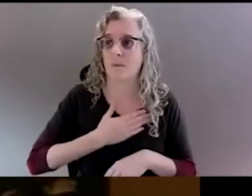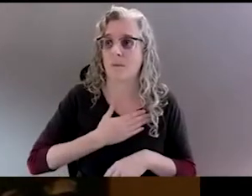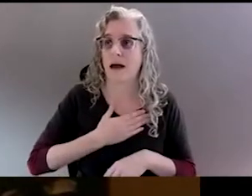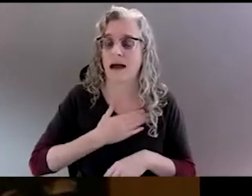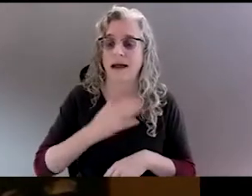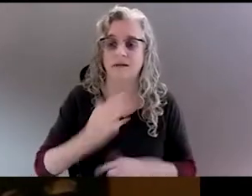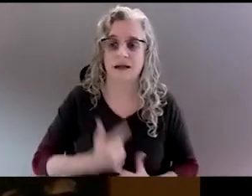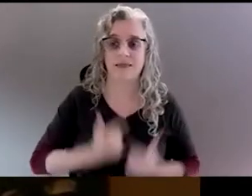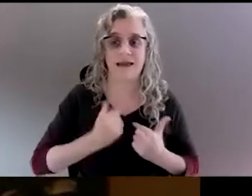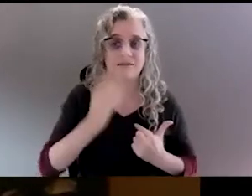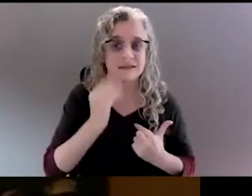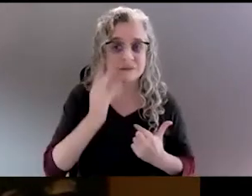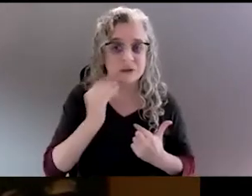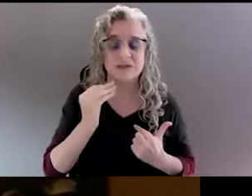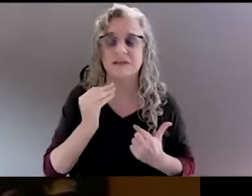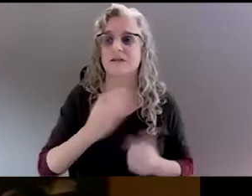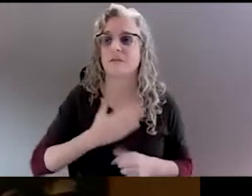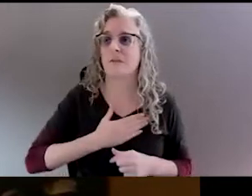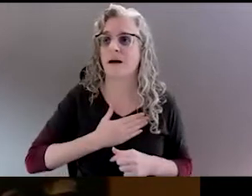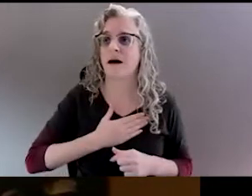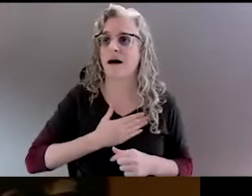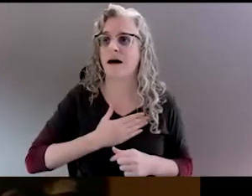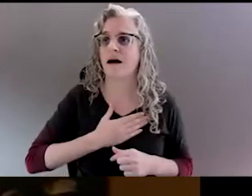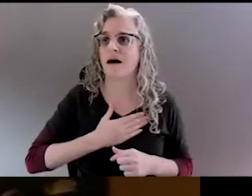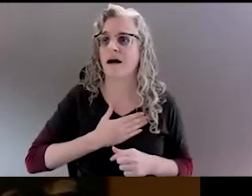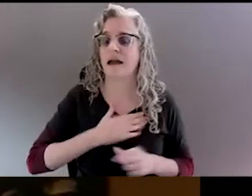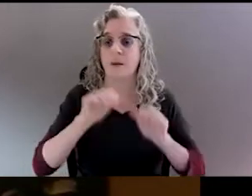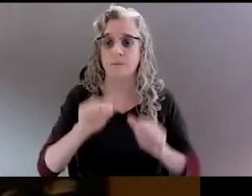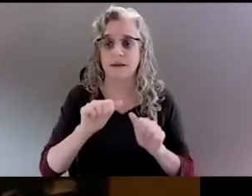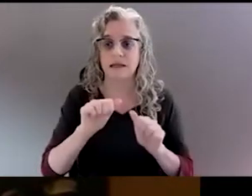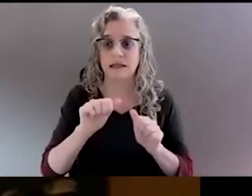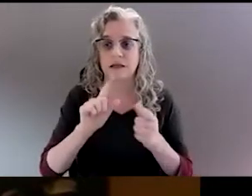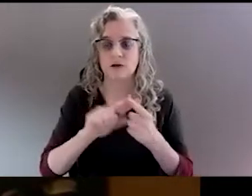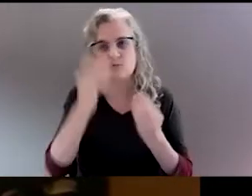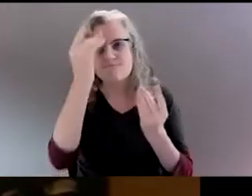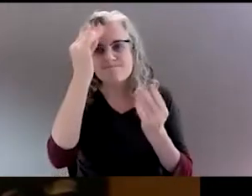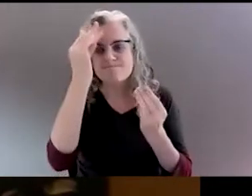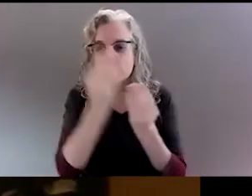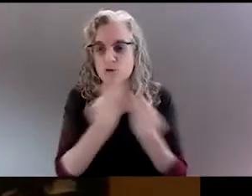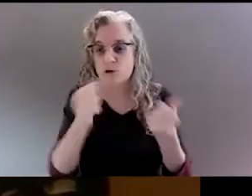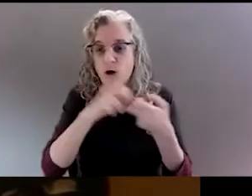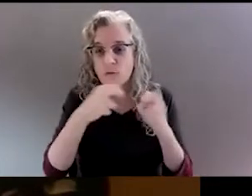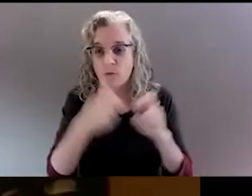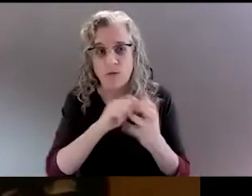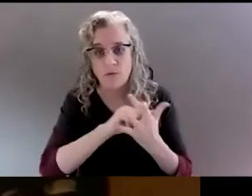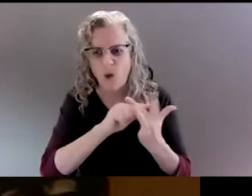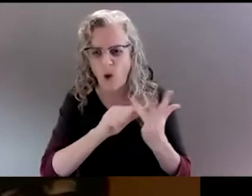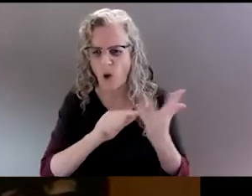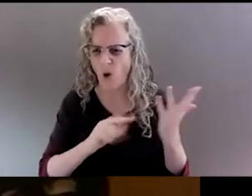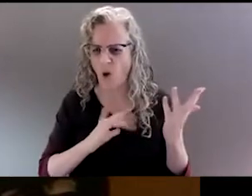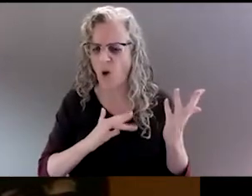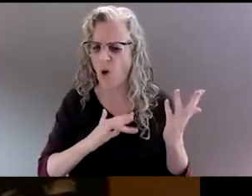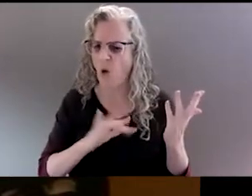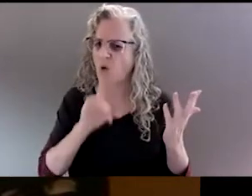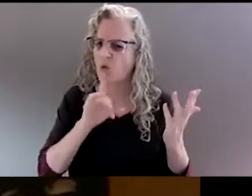and do and solve a problem was often more valuable, more insightful than those